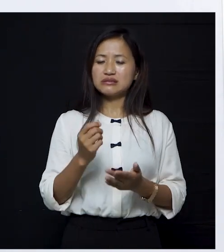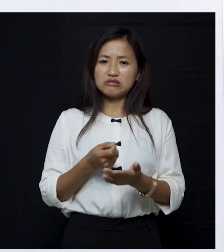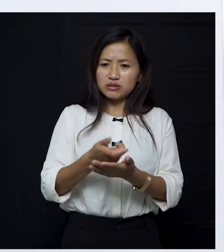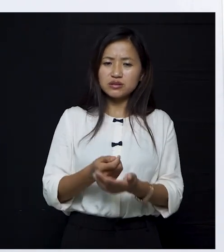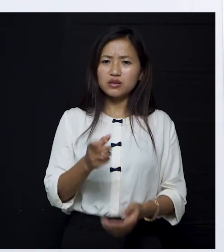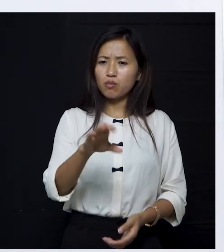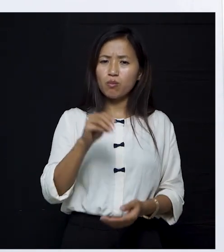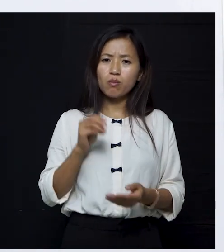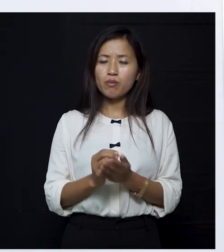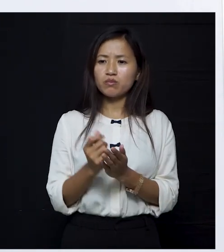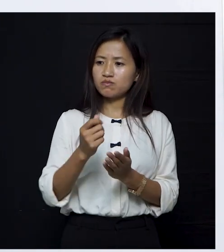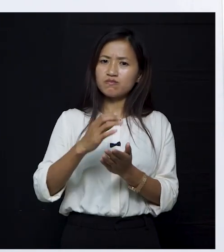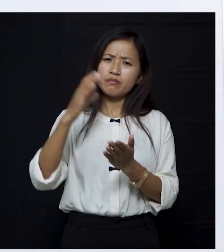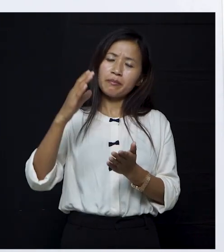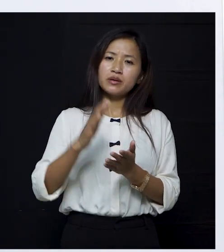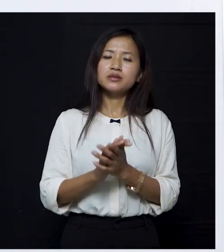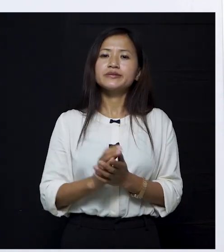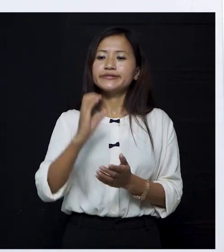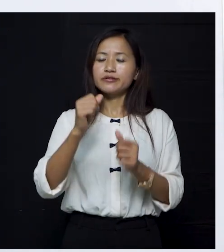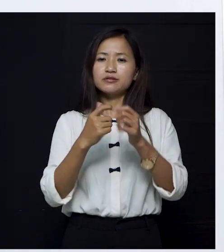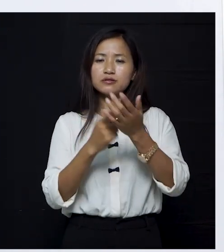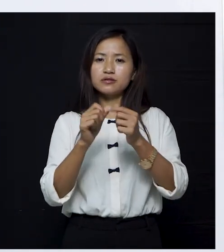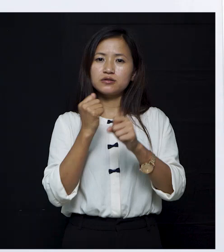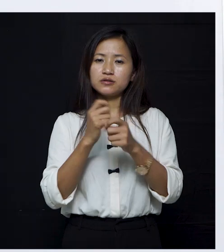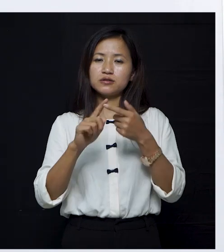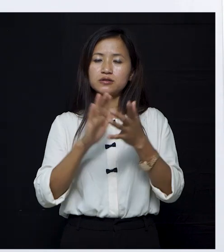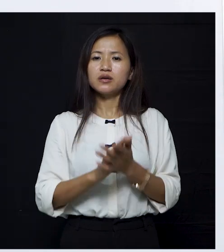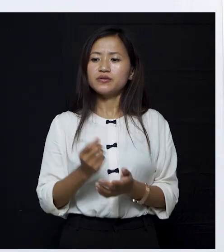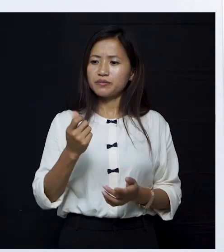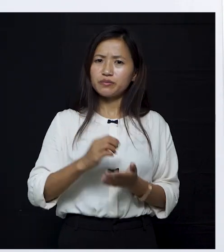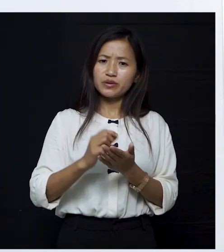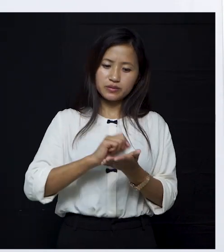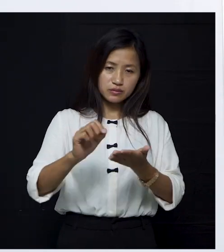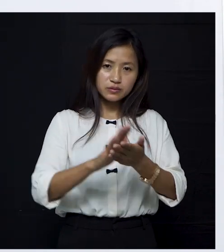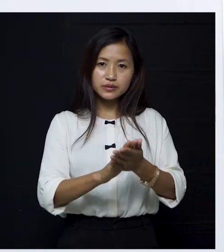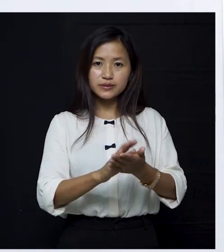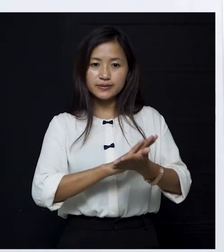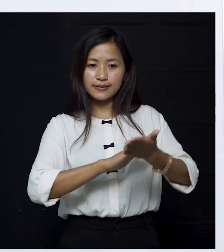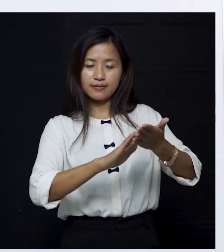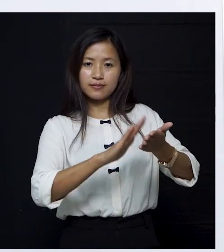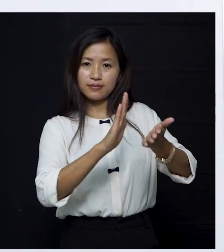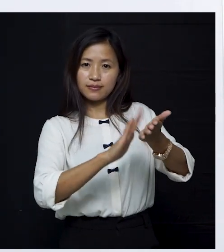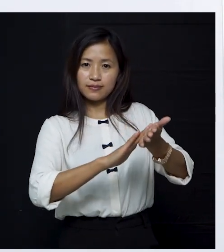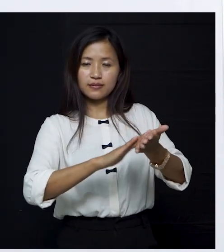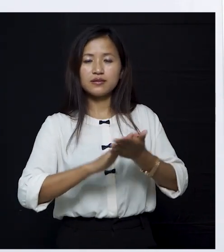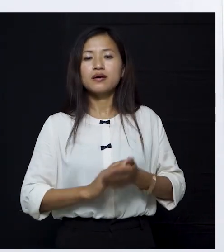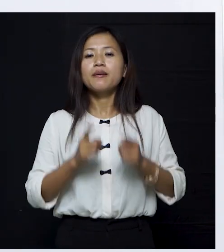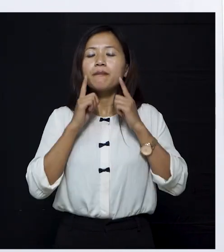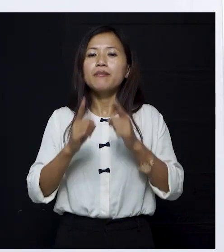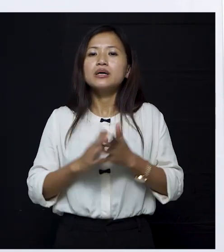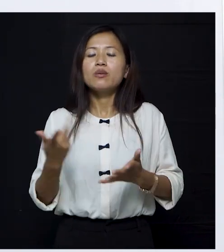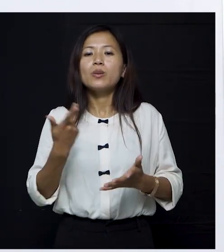is more than what they are supposed to charge. The price is already written there in the cover, okay, on the cover, but what happened